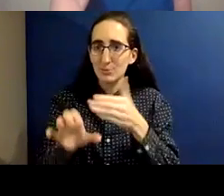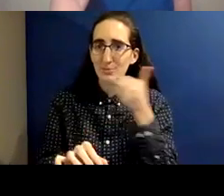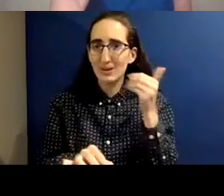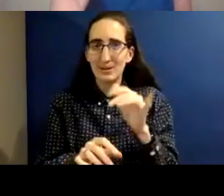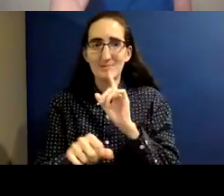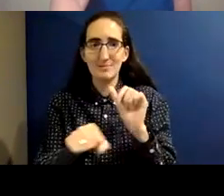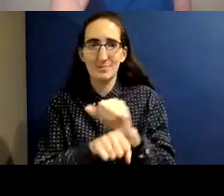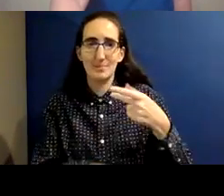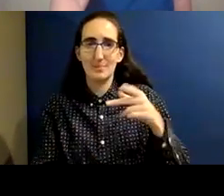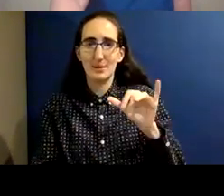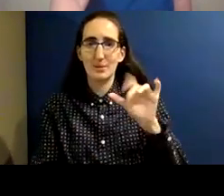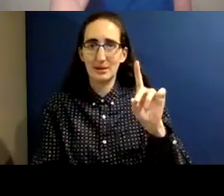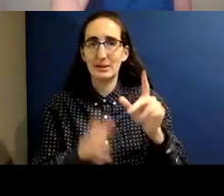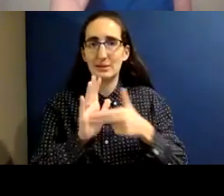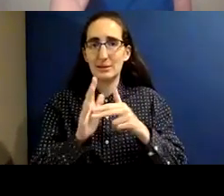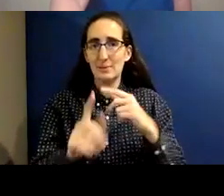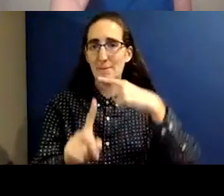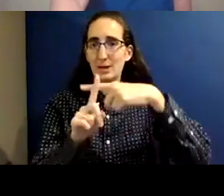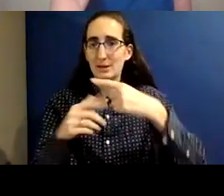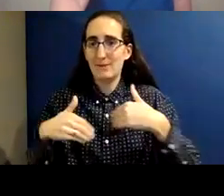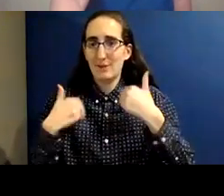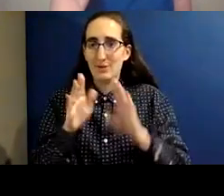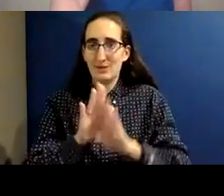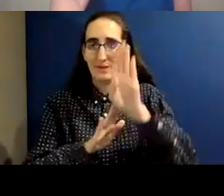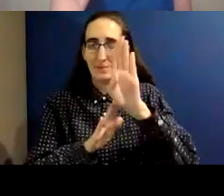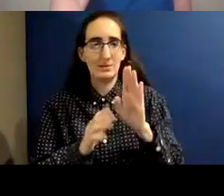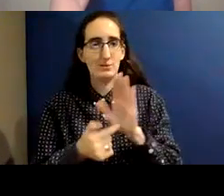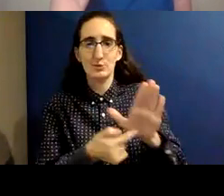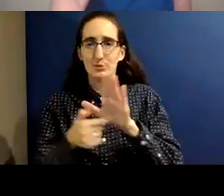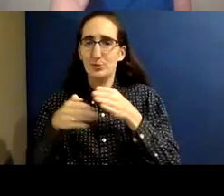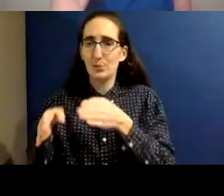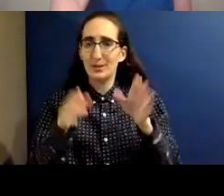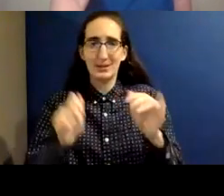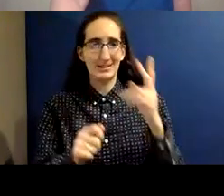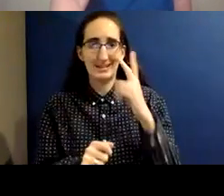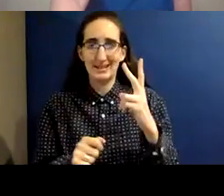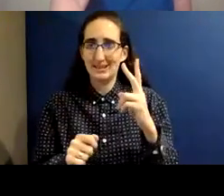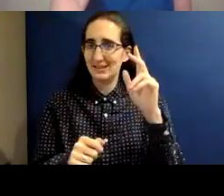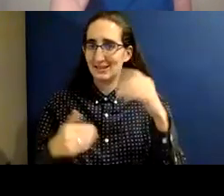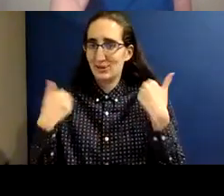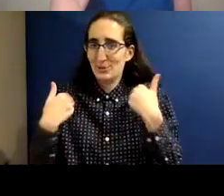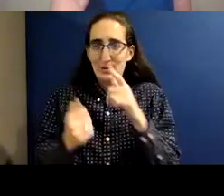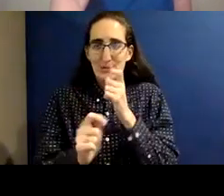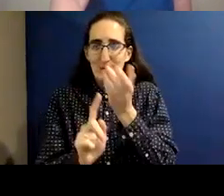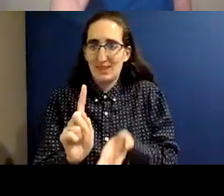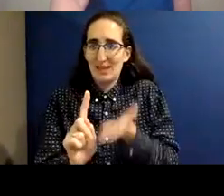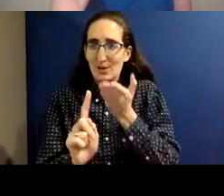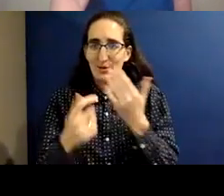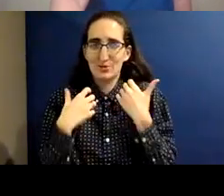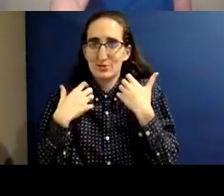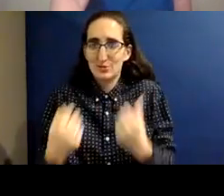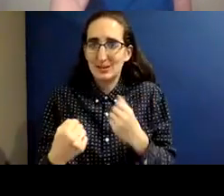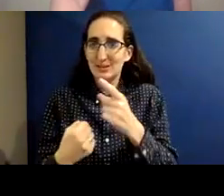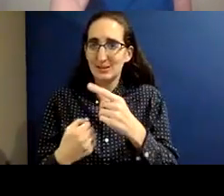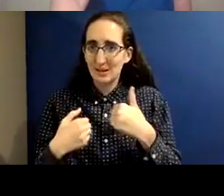PYD, positive youth development, conveys. It conveys ways that we can really see youth for who they are, the strengths that they